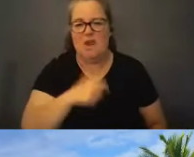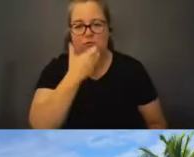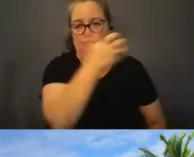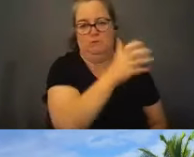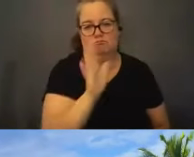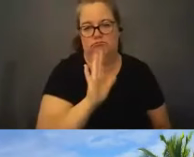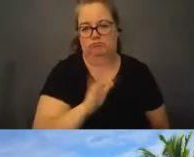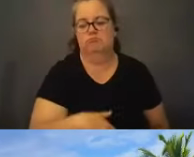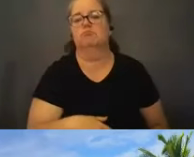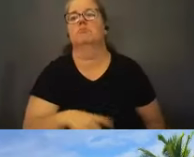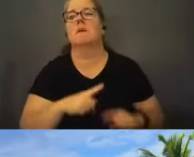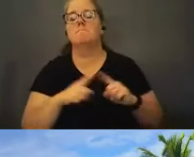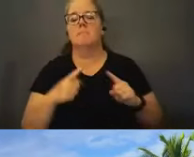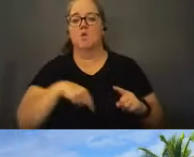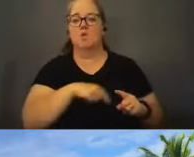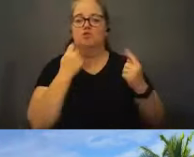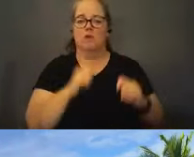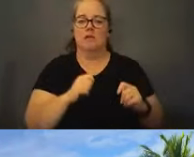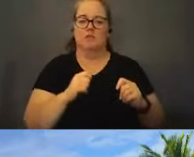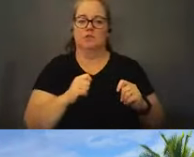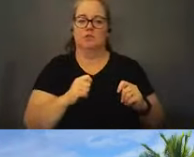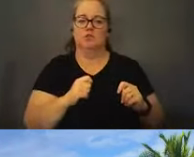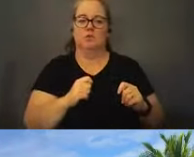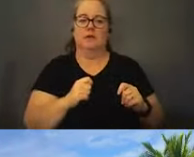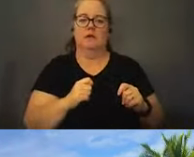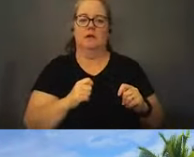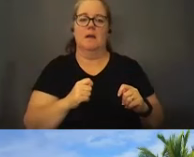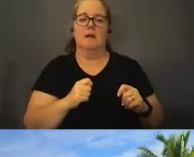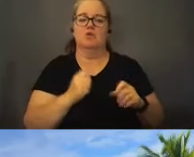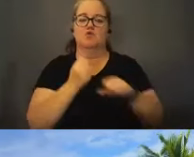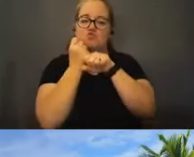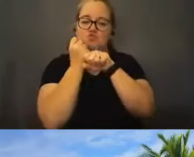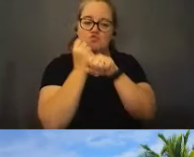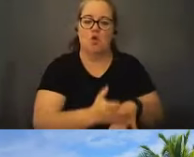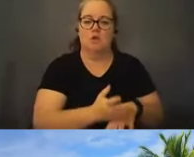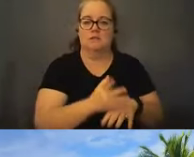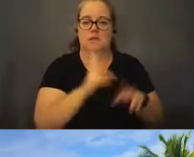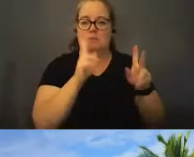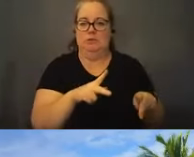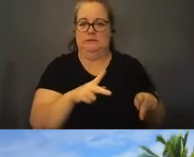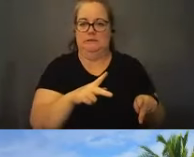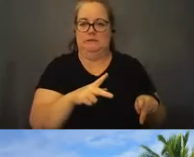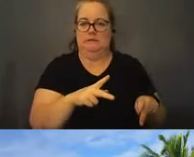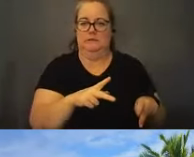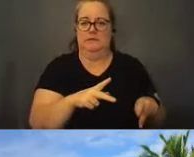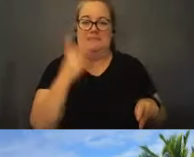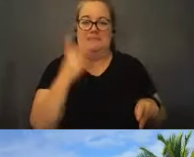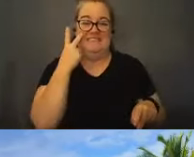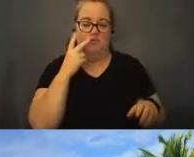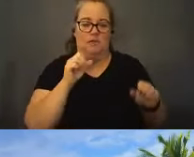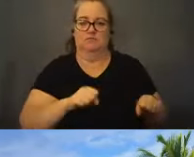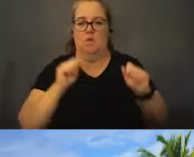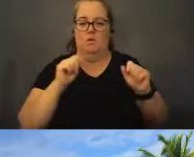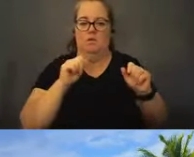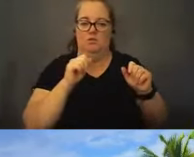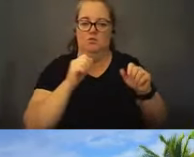just, we're trying to cause a little bit of discomfort or pain to see if we can wake them up a